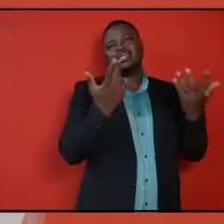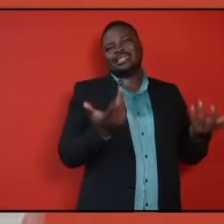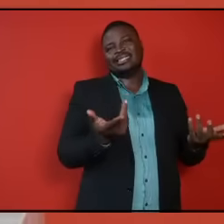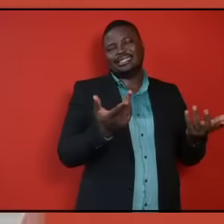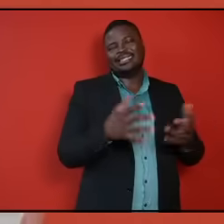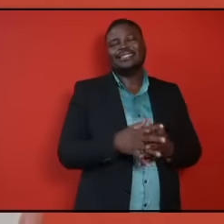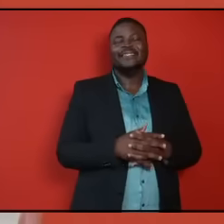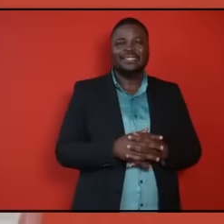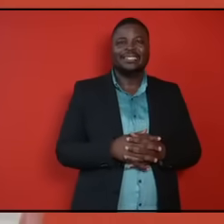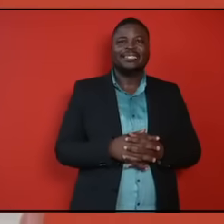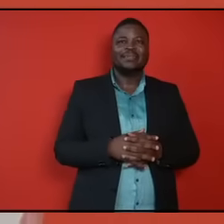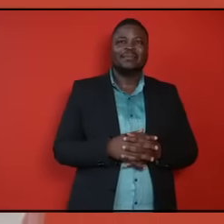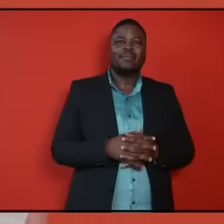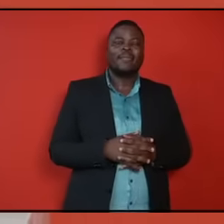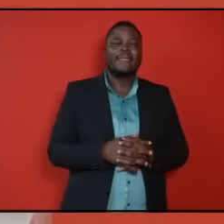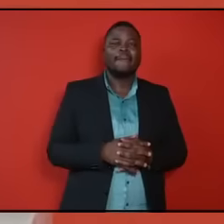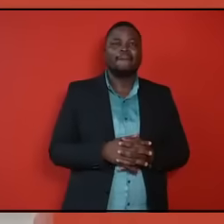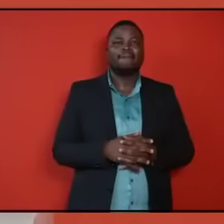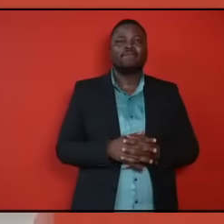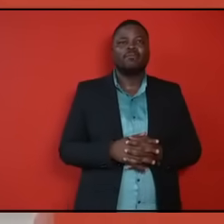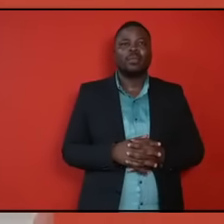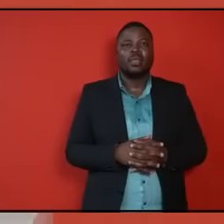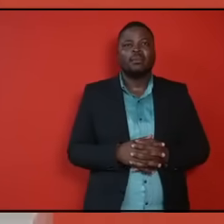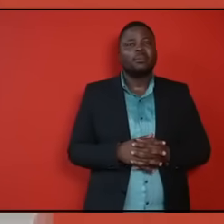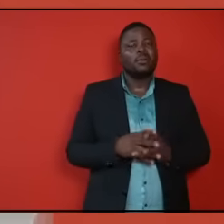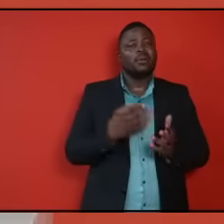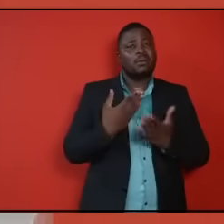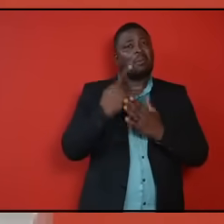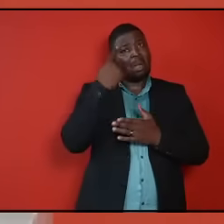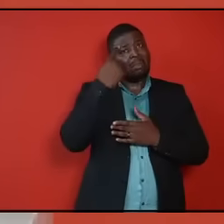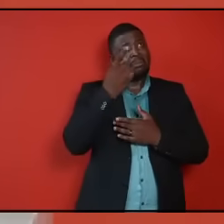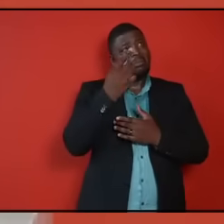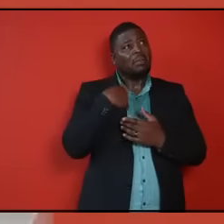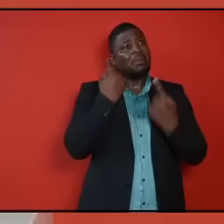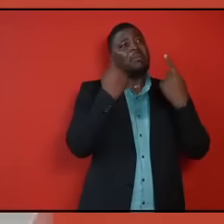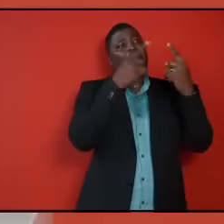Can you imagine if I went to watch a game in Morocco?